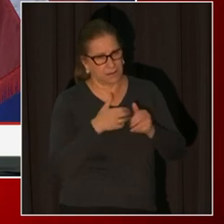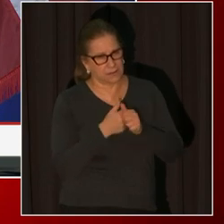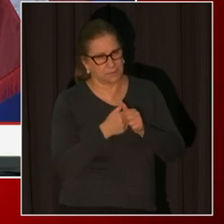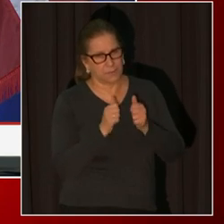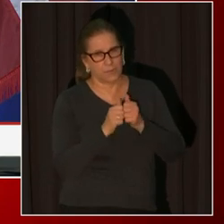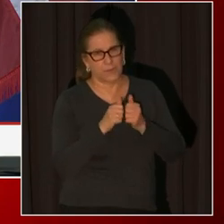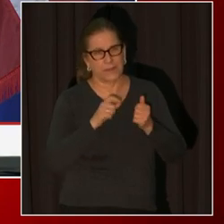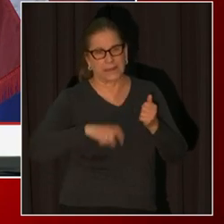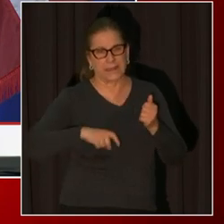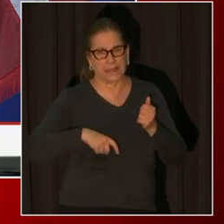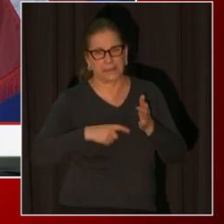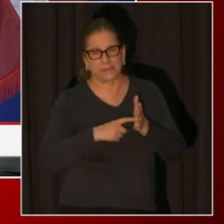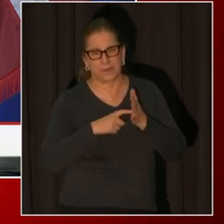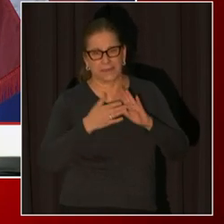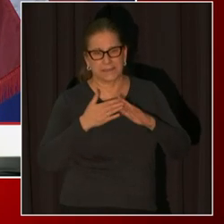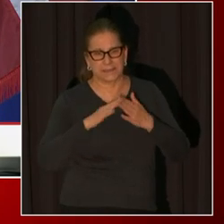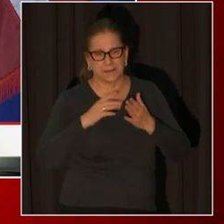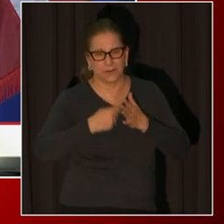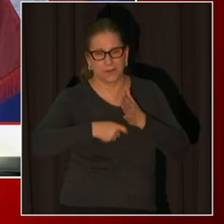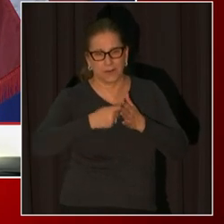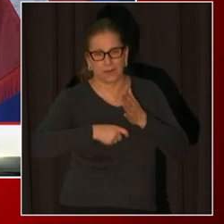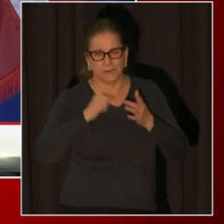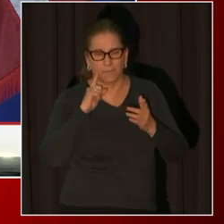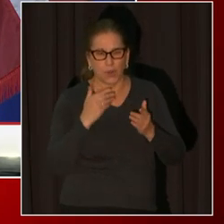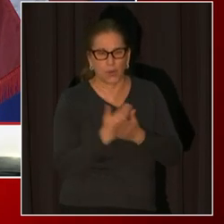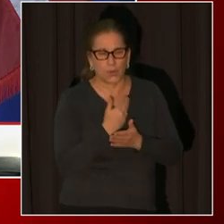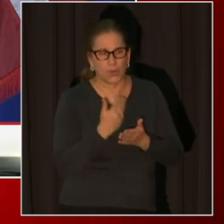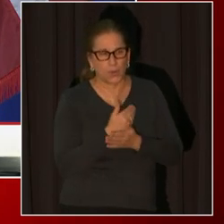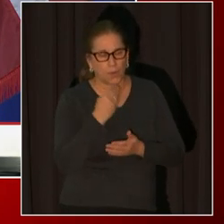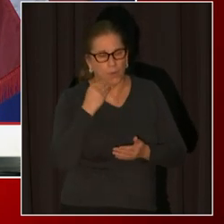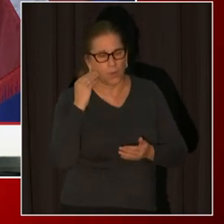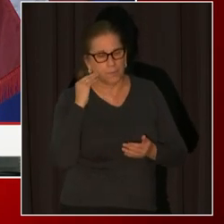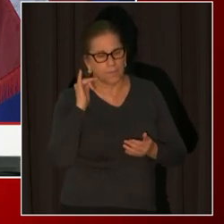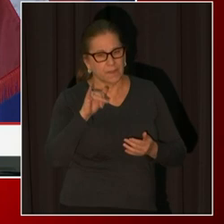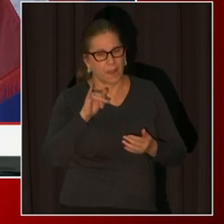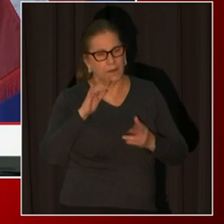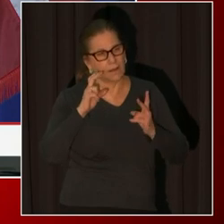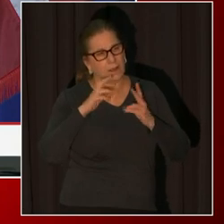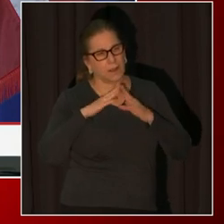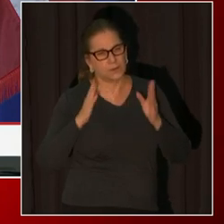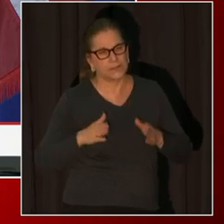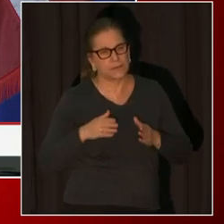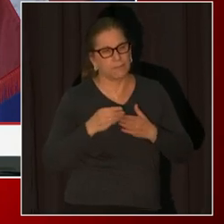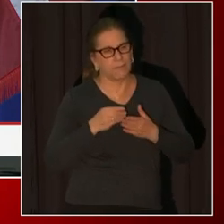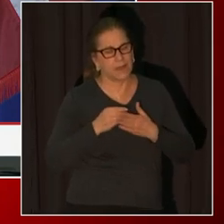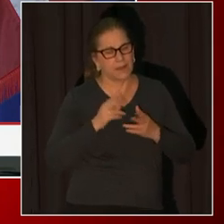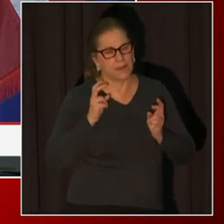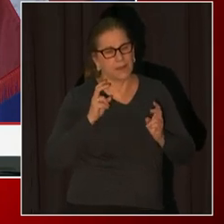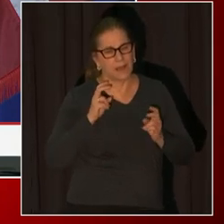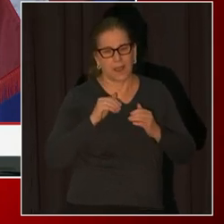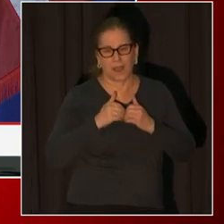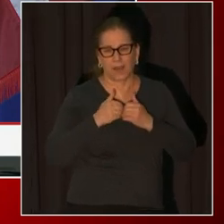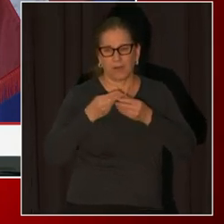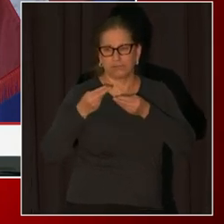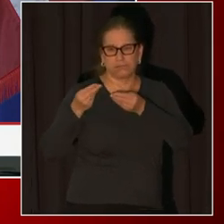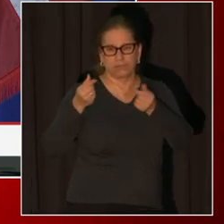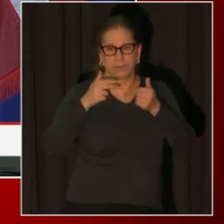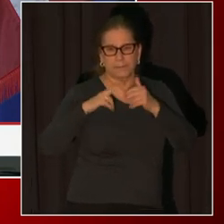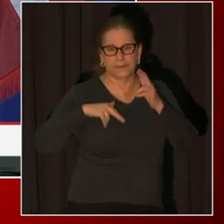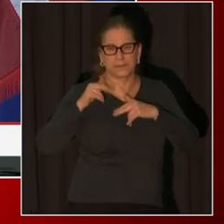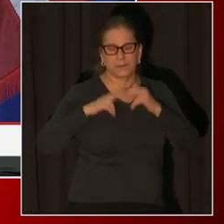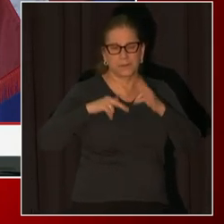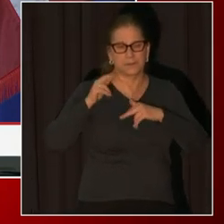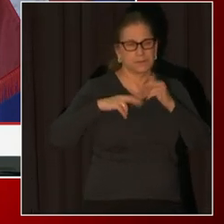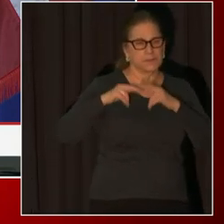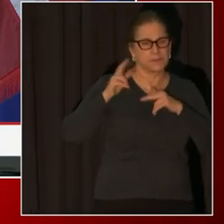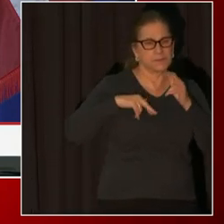pent-up demand for new housing. So I guess what is your message to developers now who are anxious to move ahead with